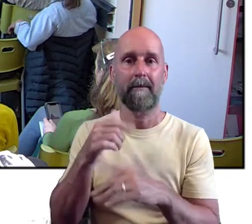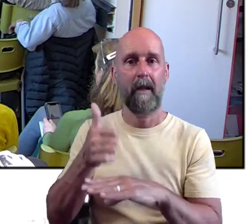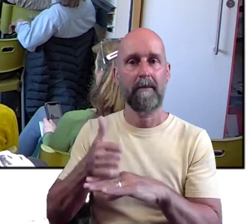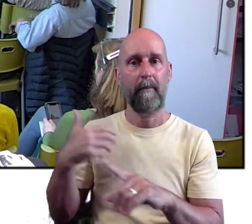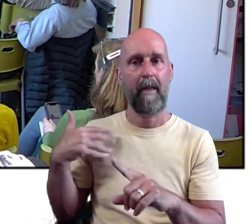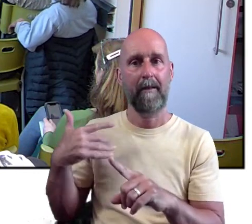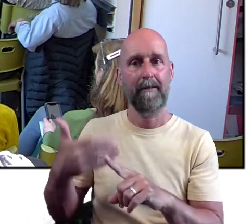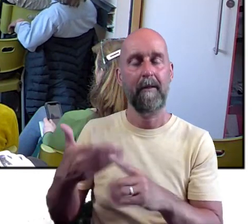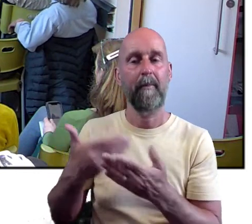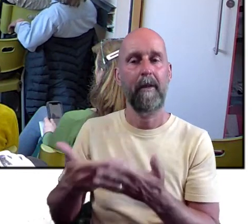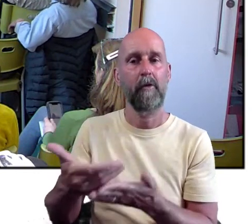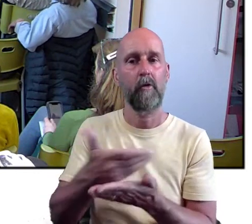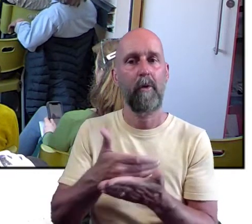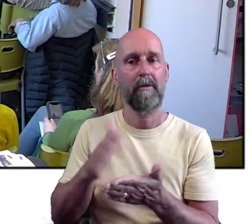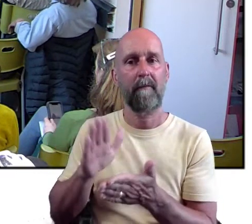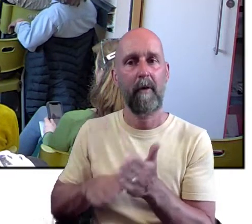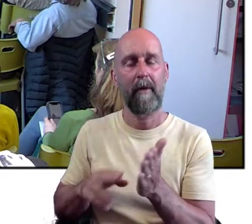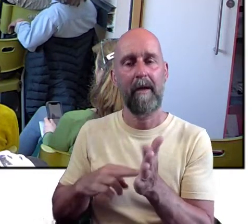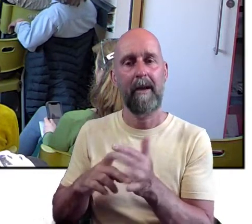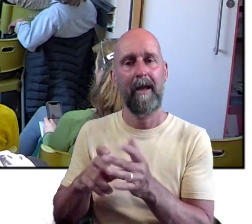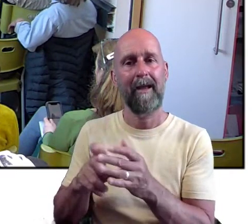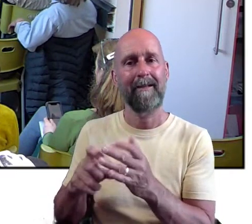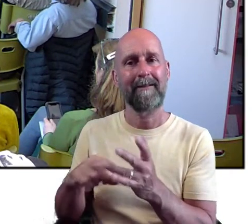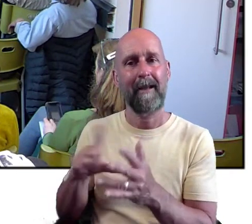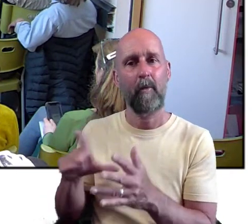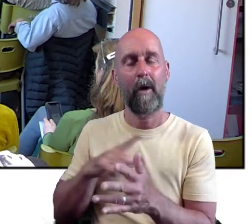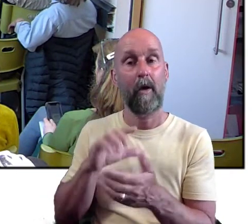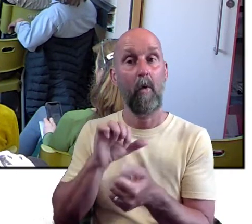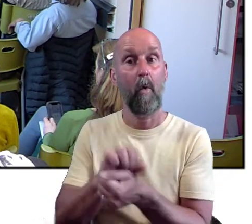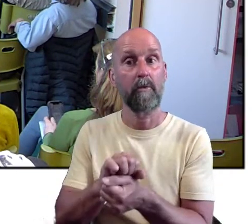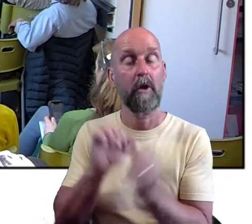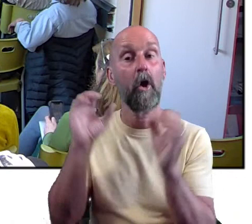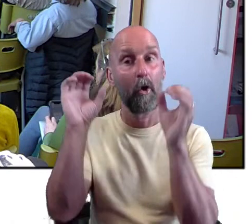curated by Niantic. It's owned by Google. And